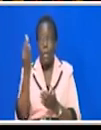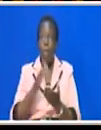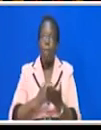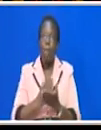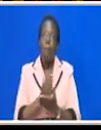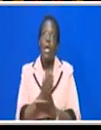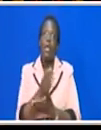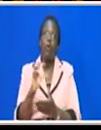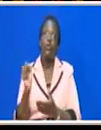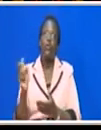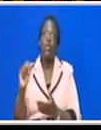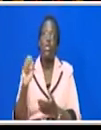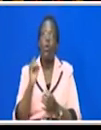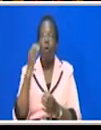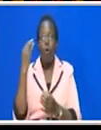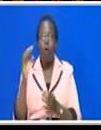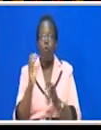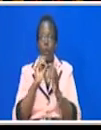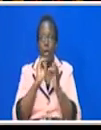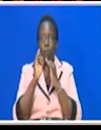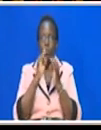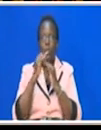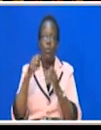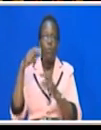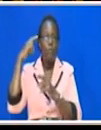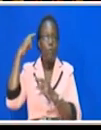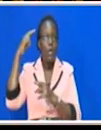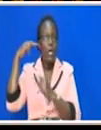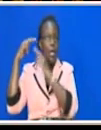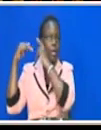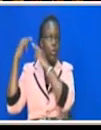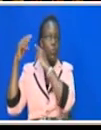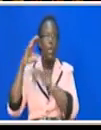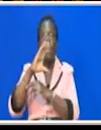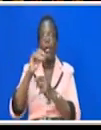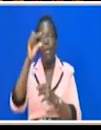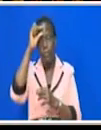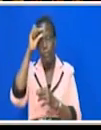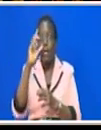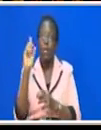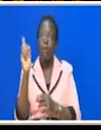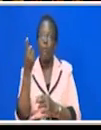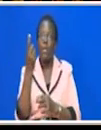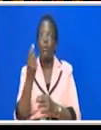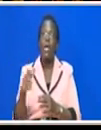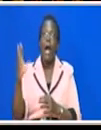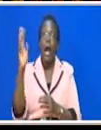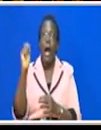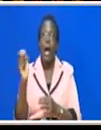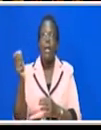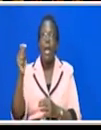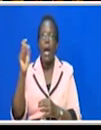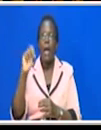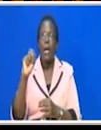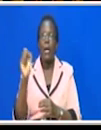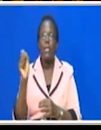of sources of information on history and government. The first one, we have unwritten sources.